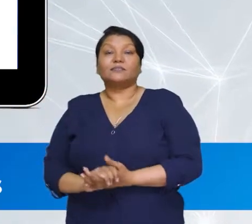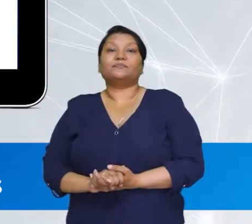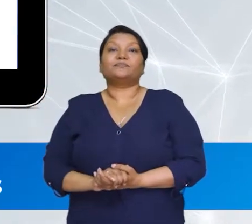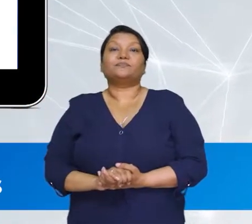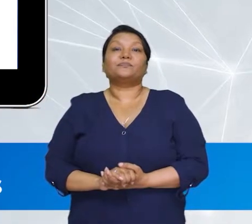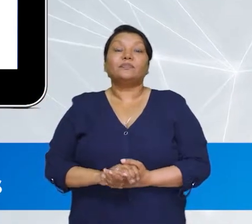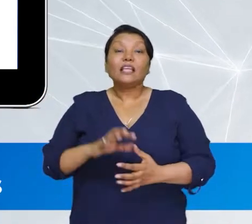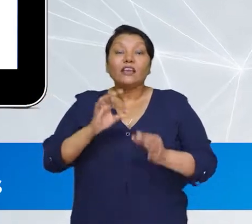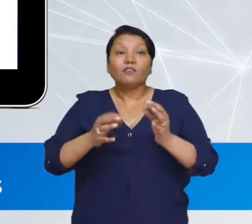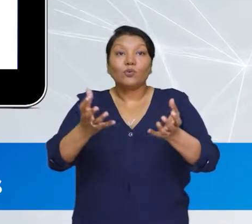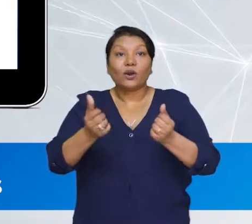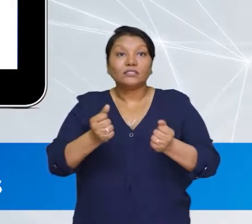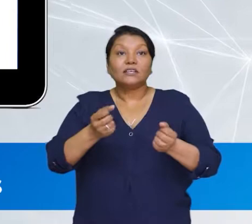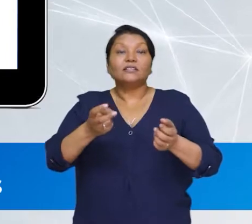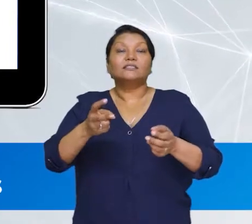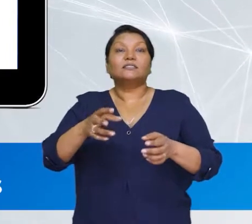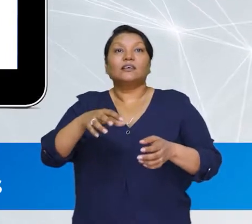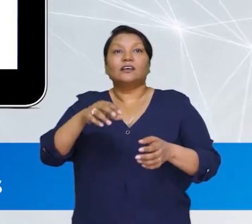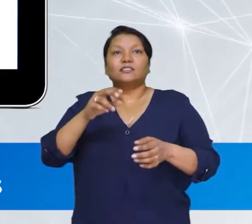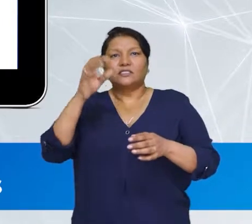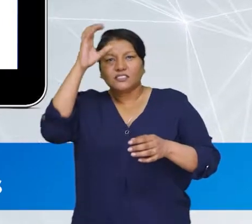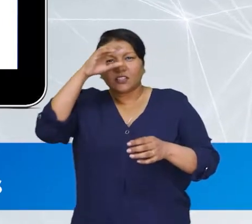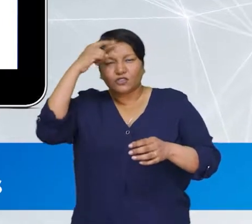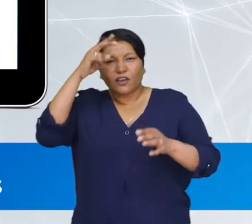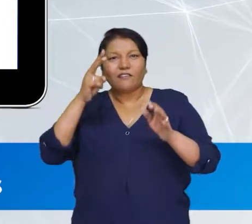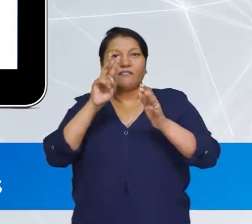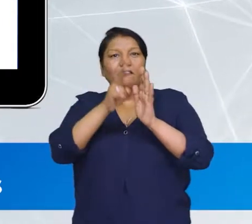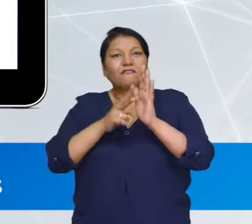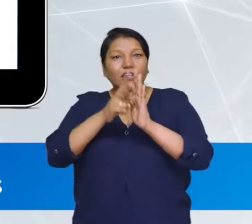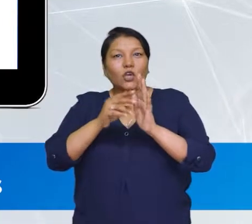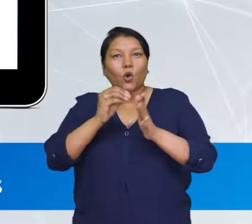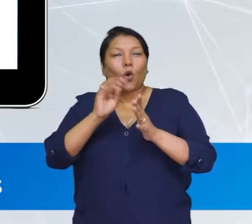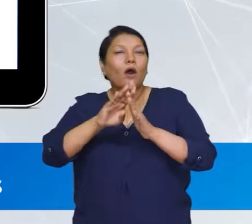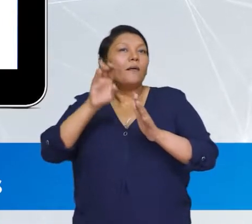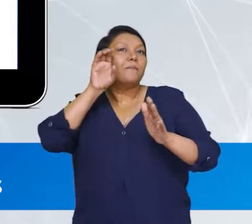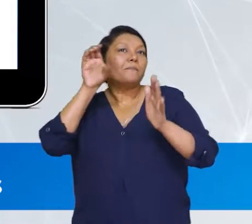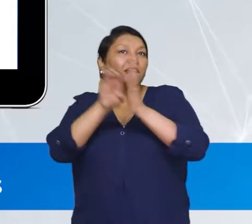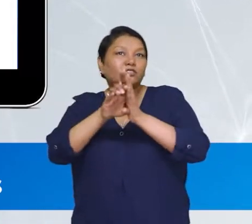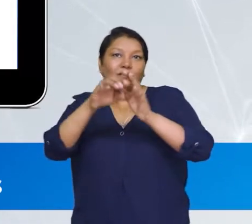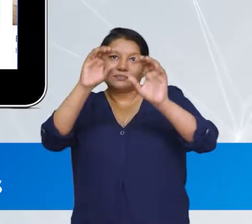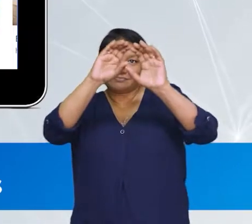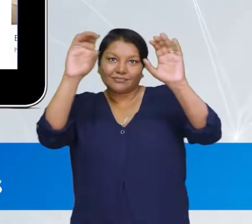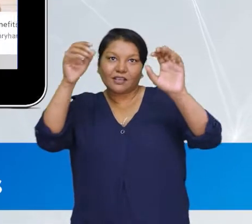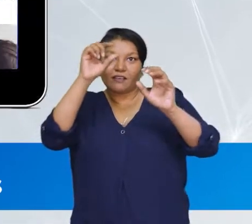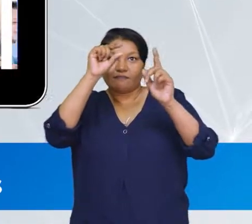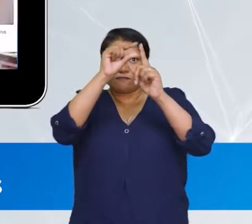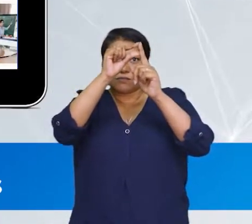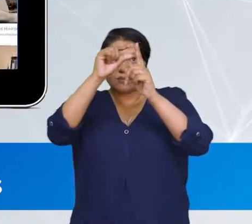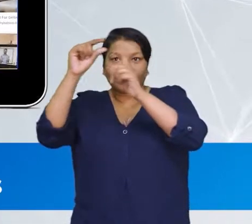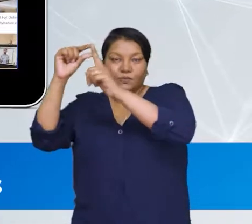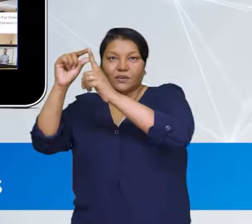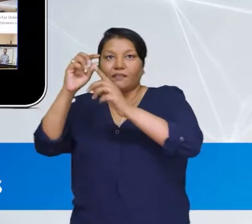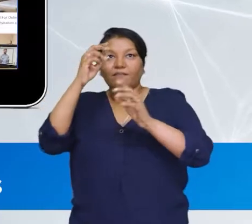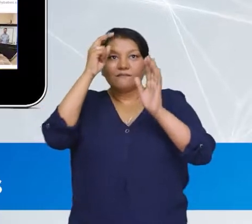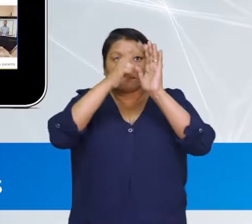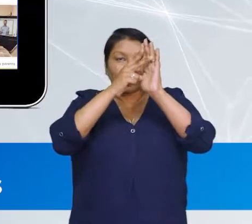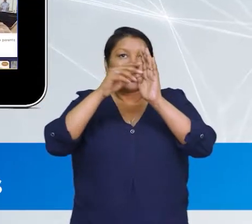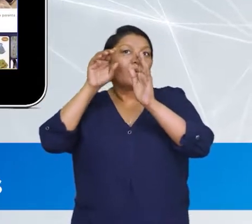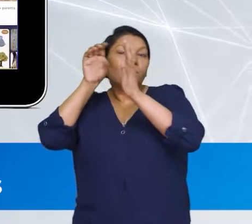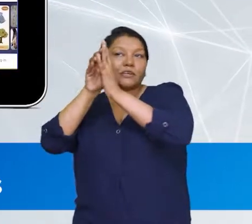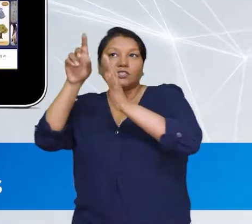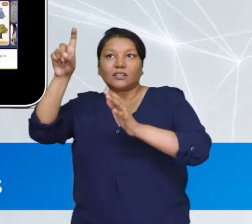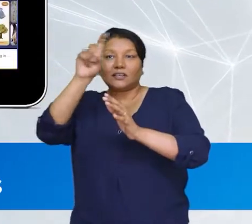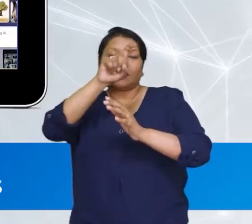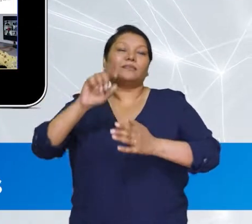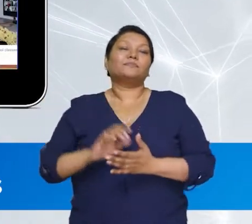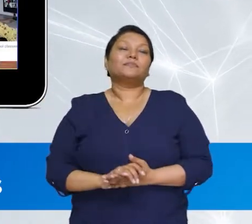If you wish to search for an image or video on your topic, simply click on the images or videos link just